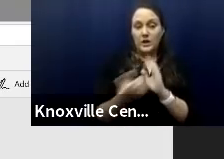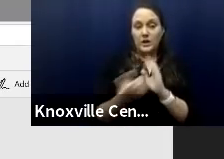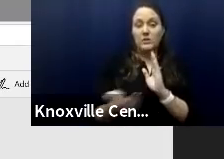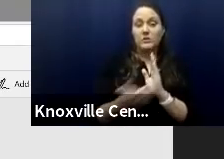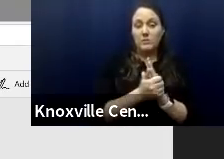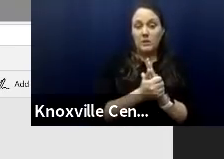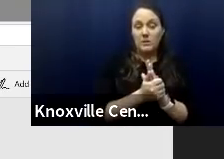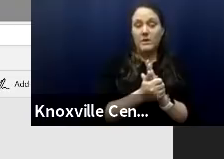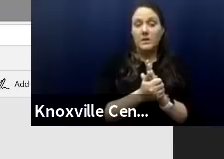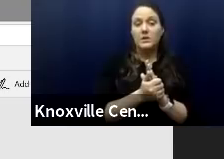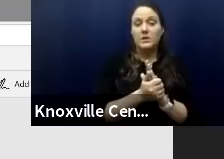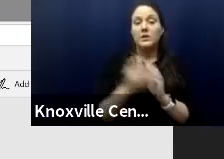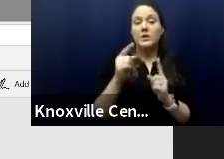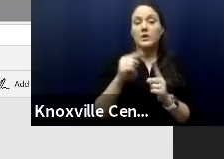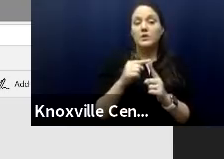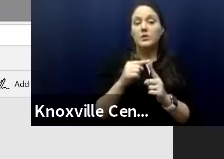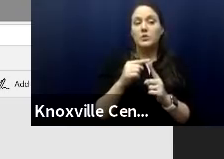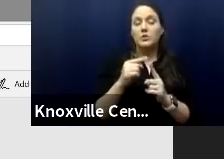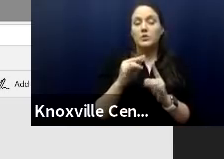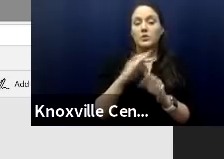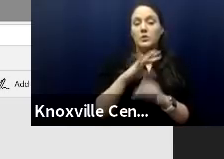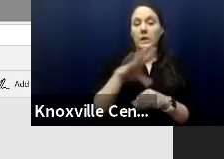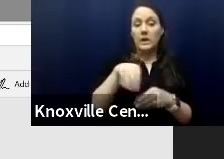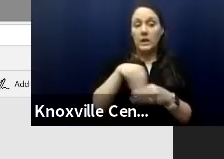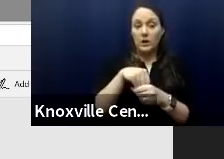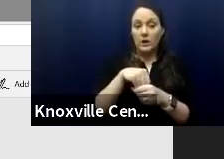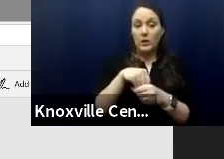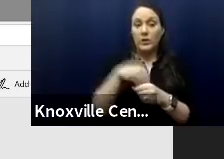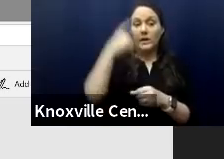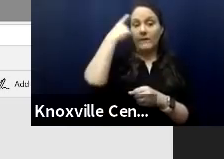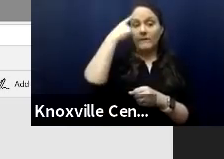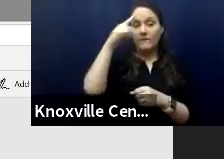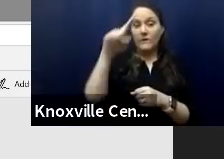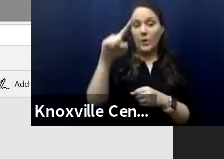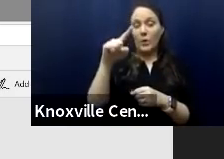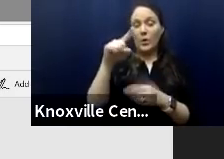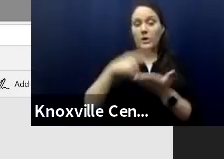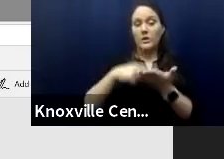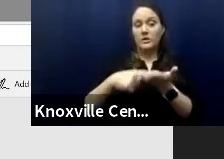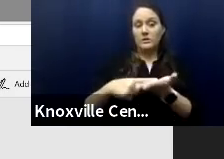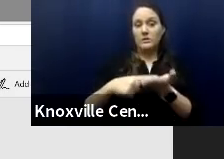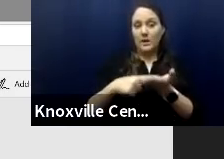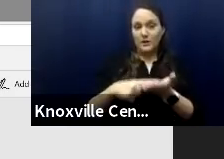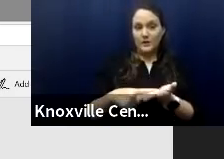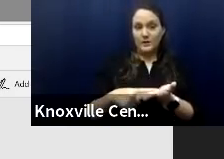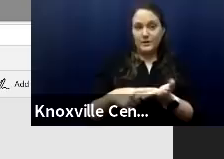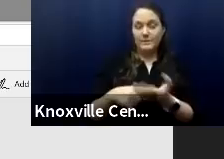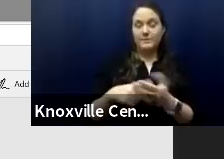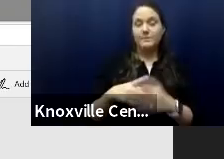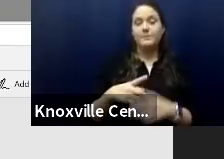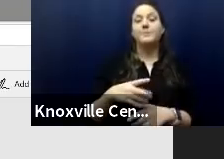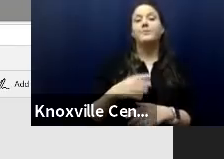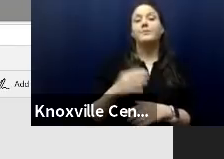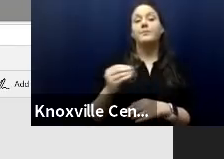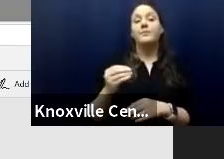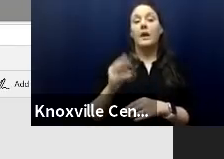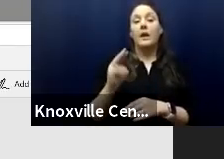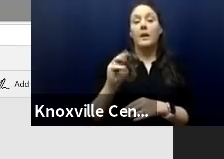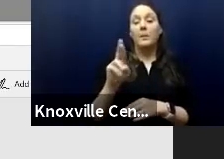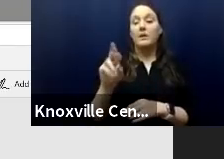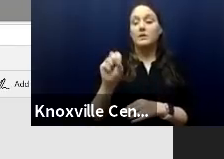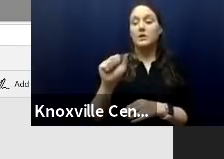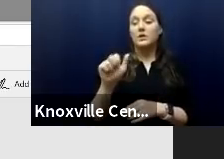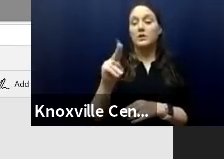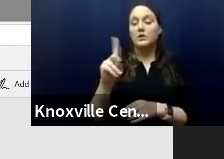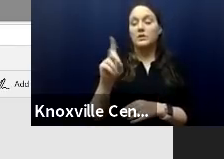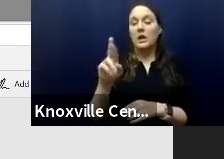to be included for discussion. And Mr. Sanders, you help me with this a